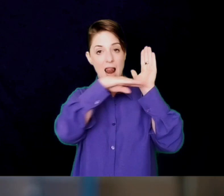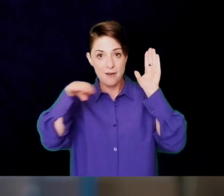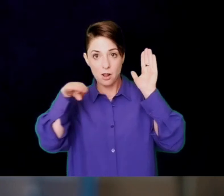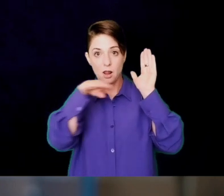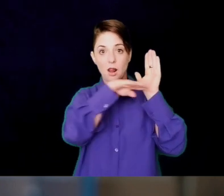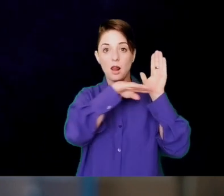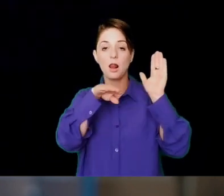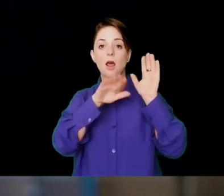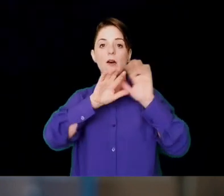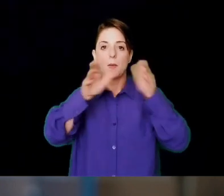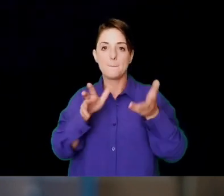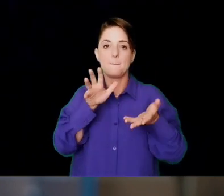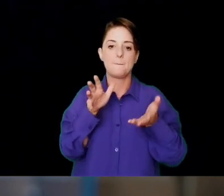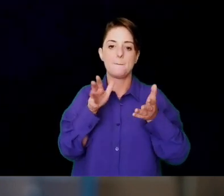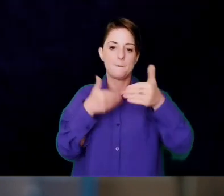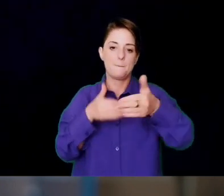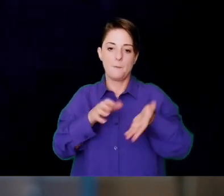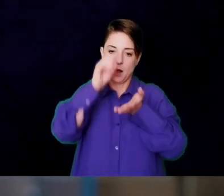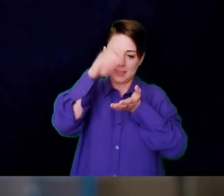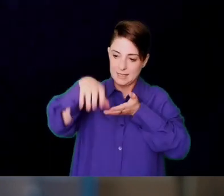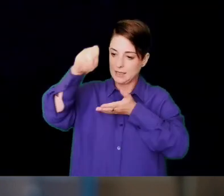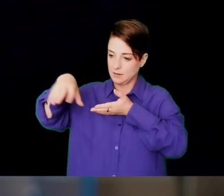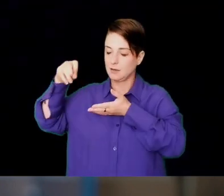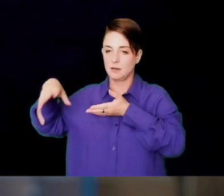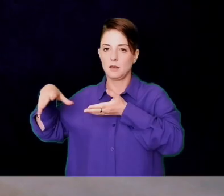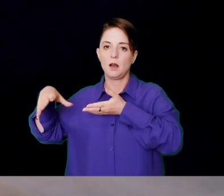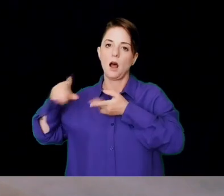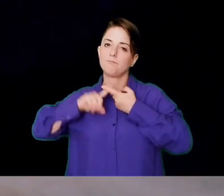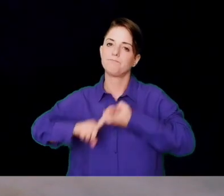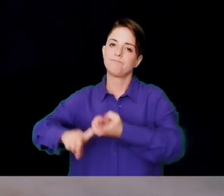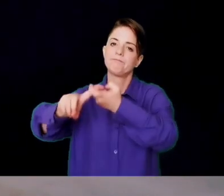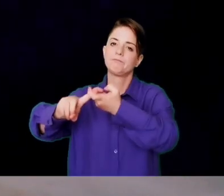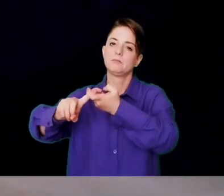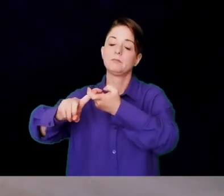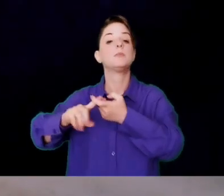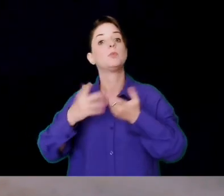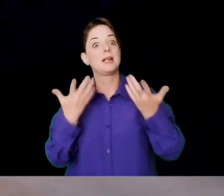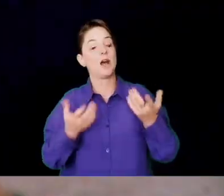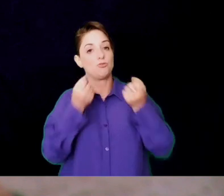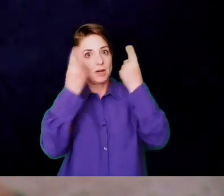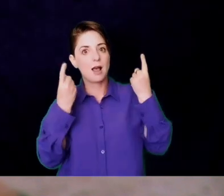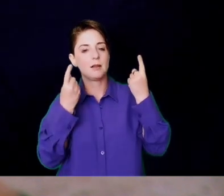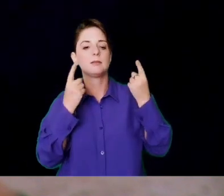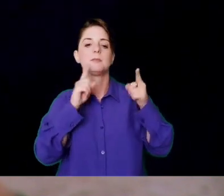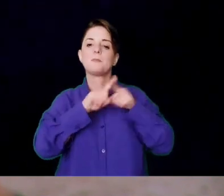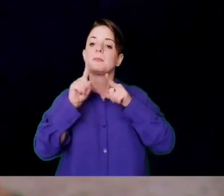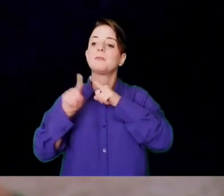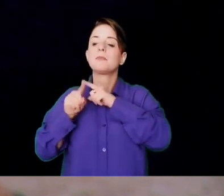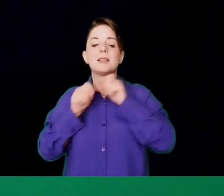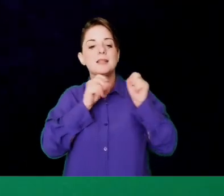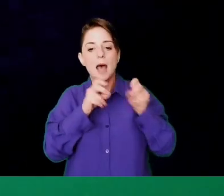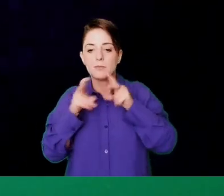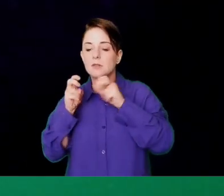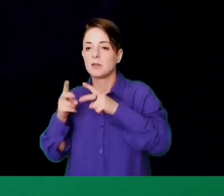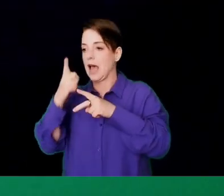being undertaken in Lyme Bay by the local fishermen is entirely sustainable. We now know that there are certain types of fishing that is compatible